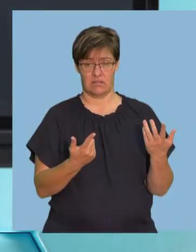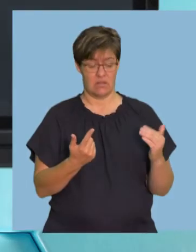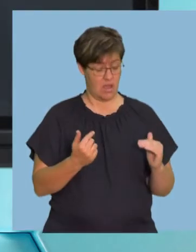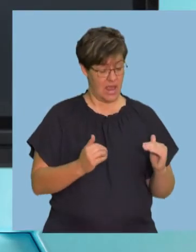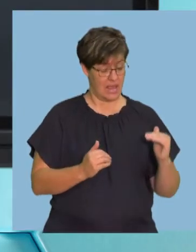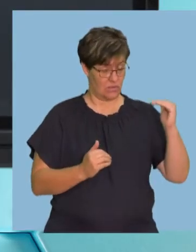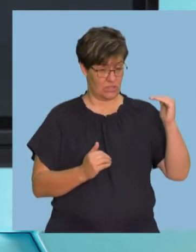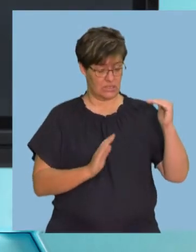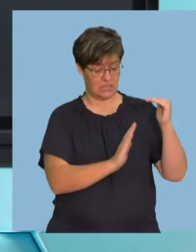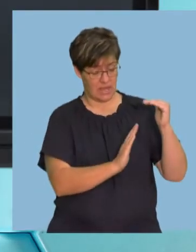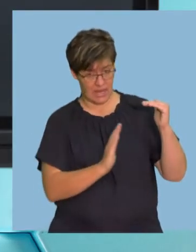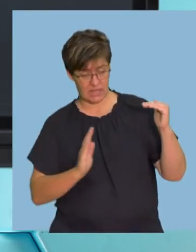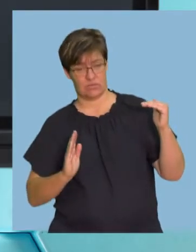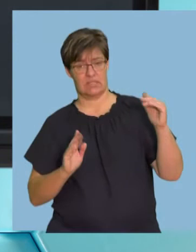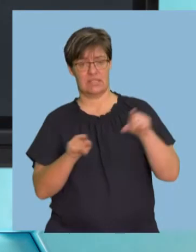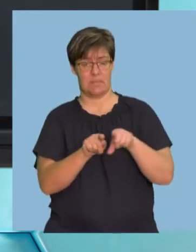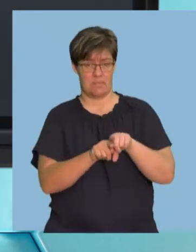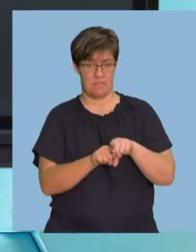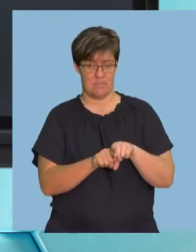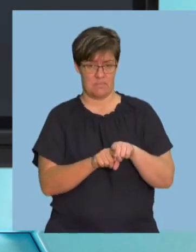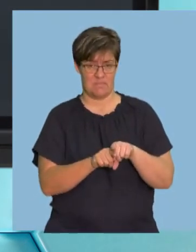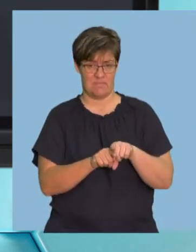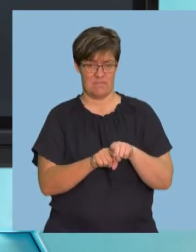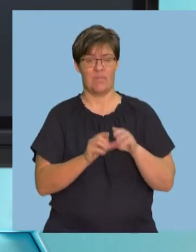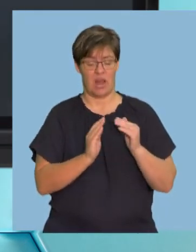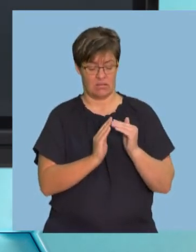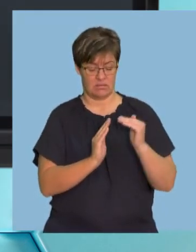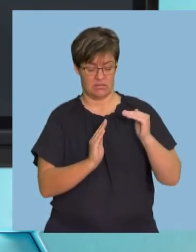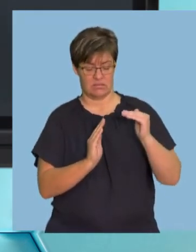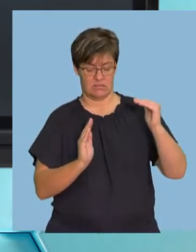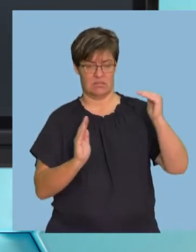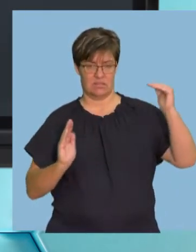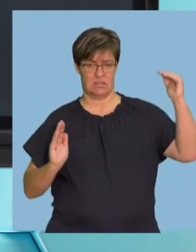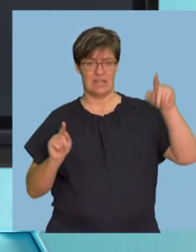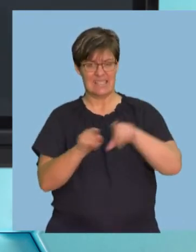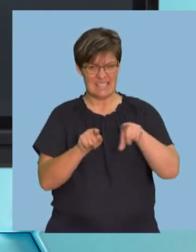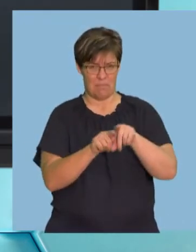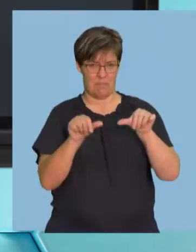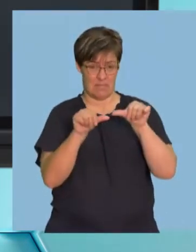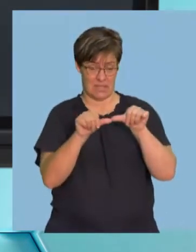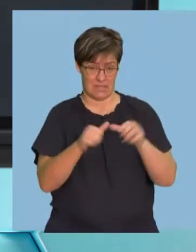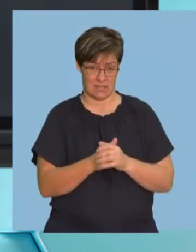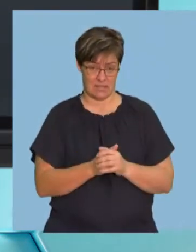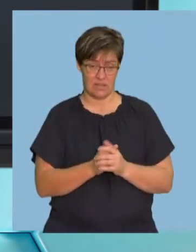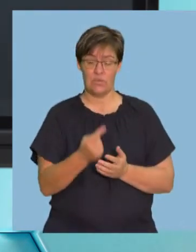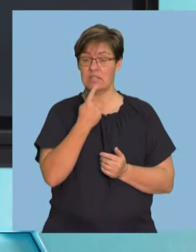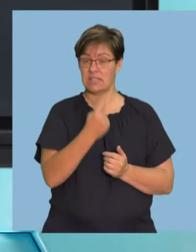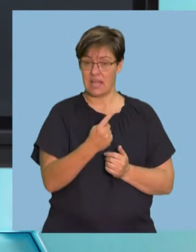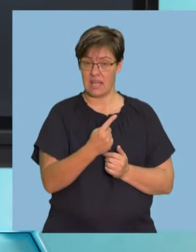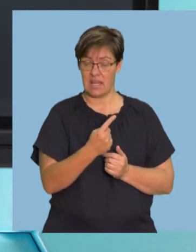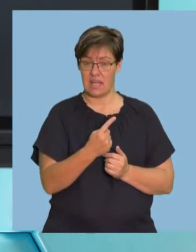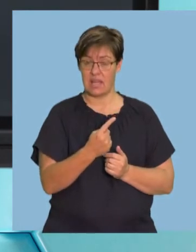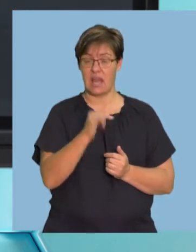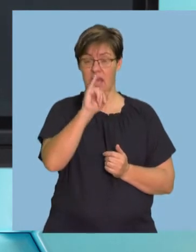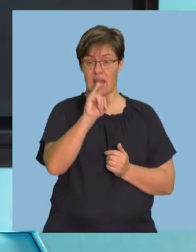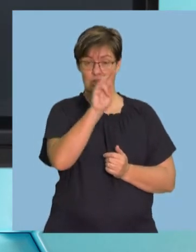other, it means if you increase one, the other one will also increase by the same proportion. So you realize that the moment we